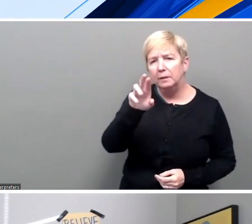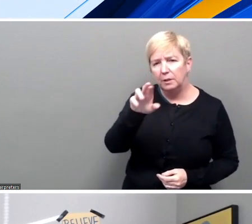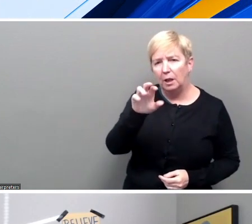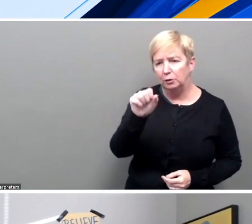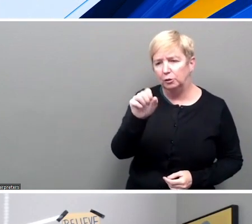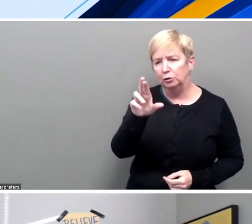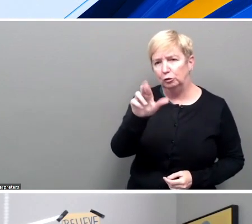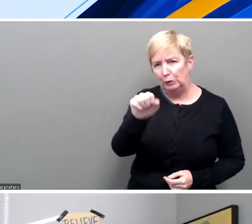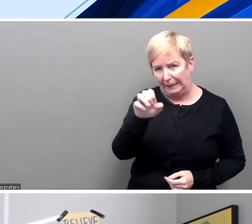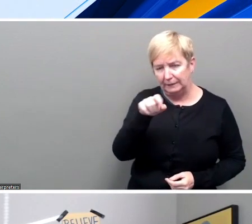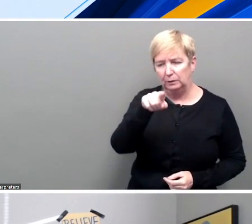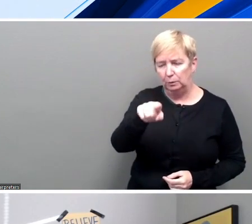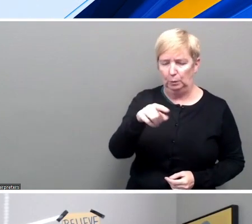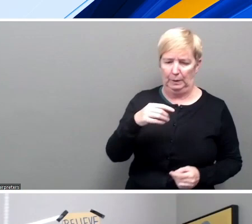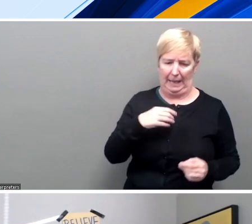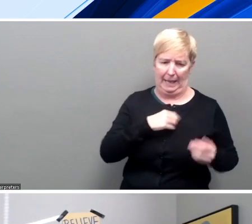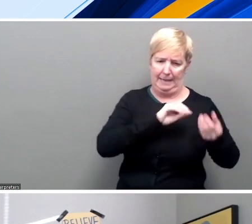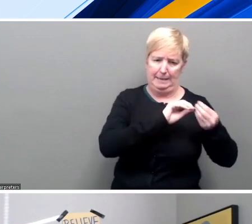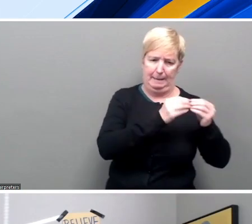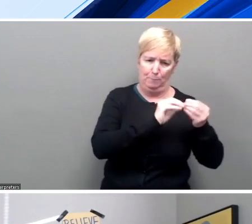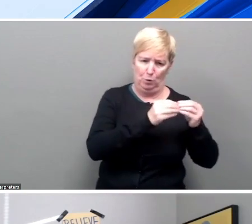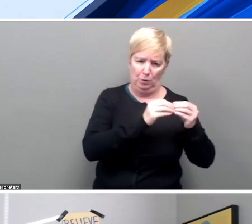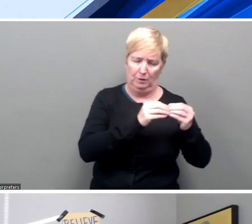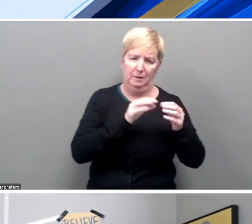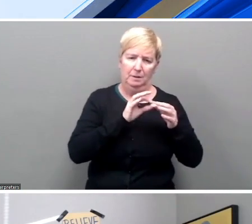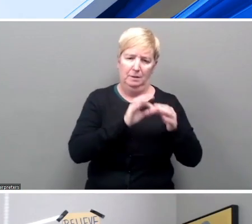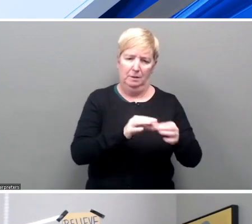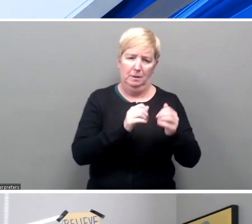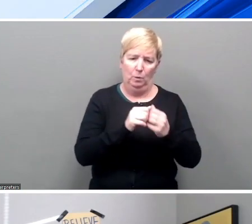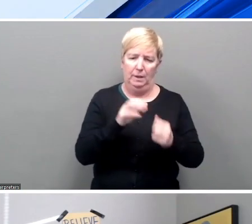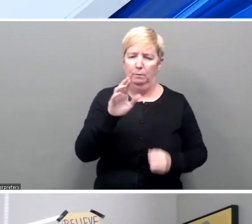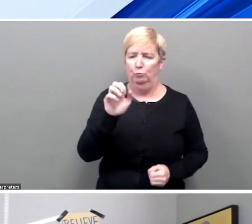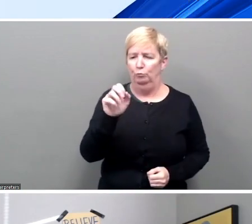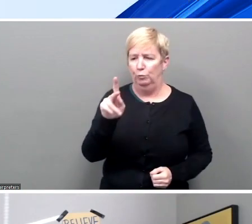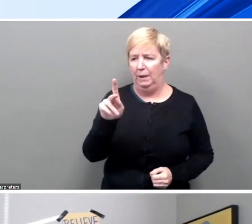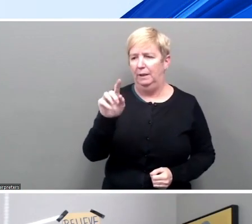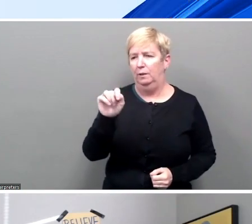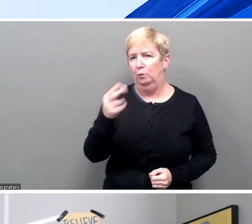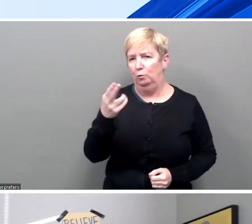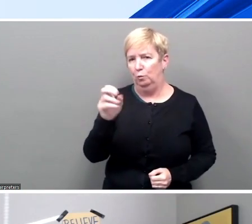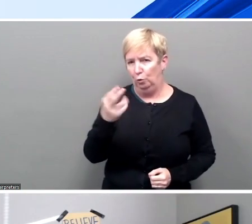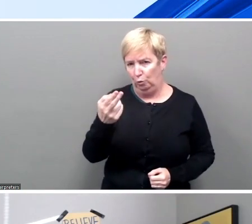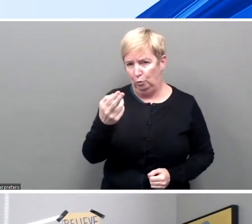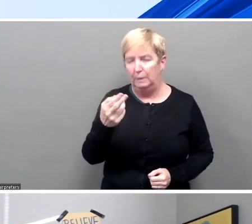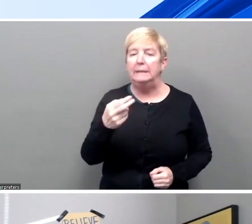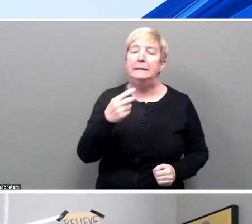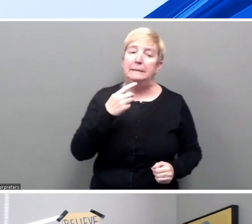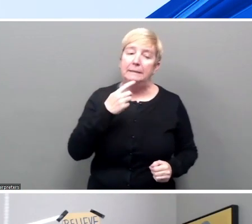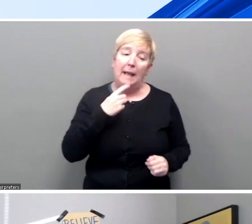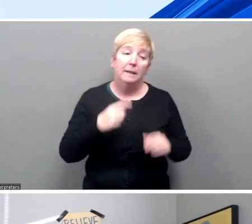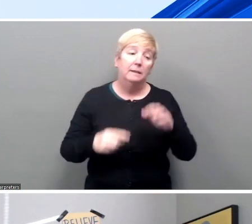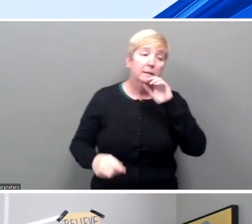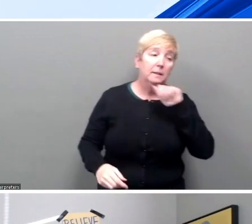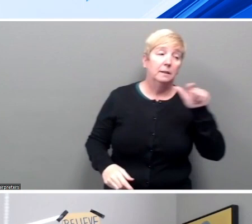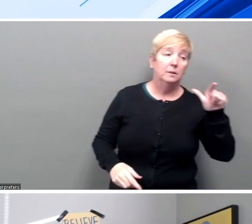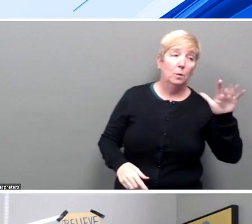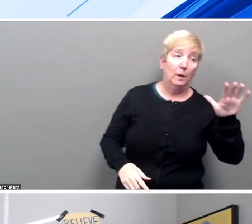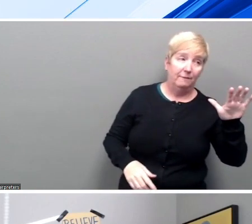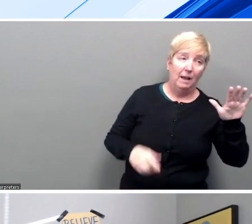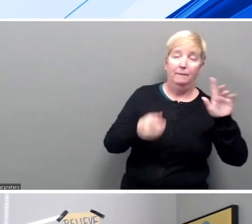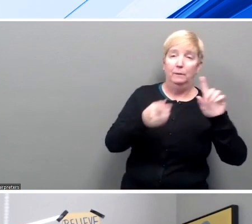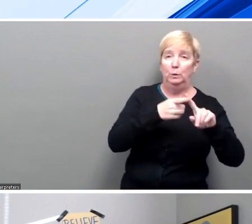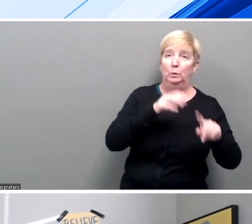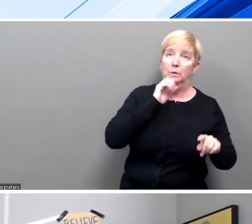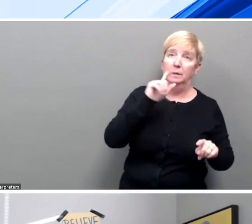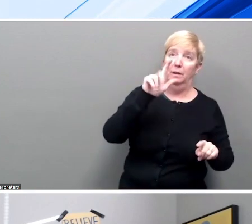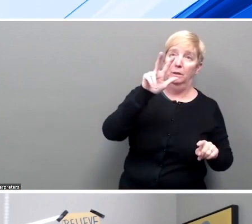a data earlier today on the breakthrough cases that showed that 25 to 39-year-olds were the most likely to have a